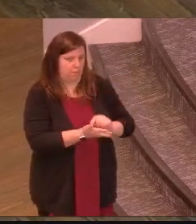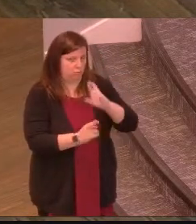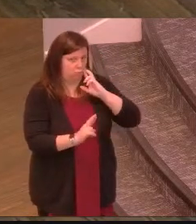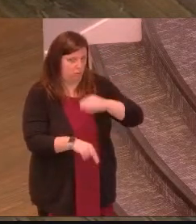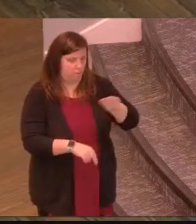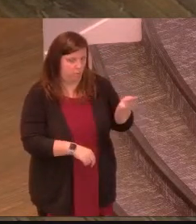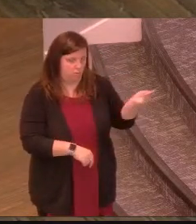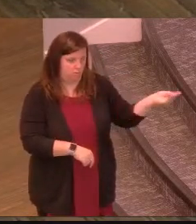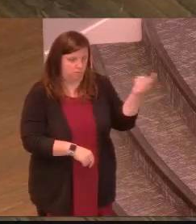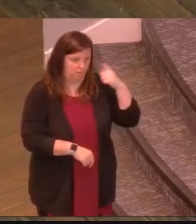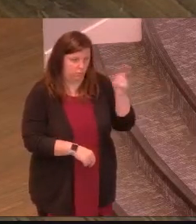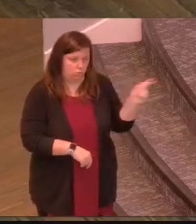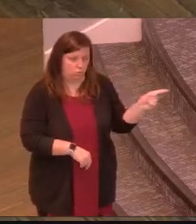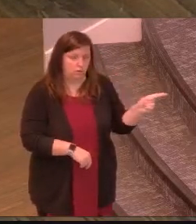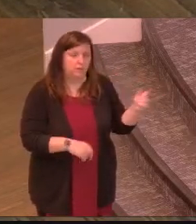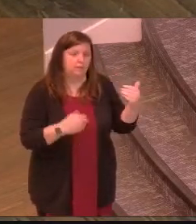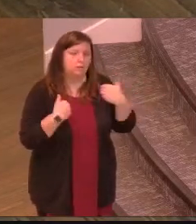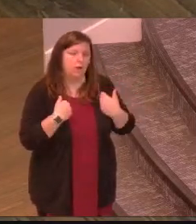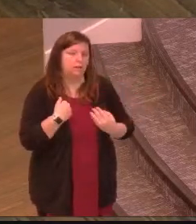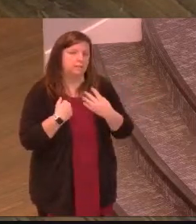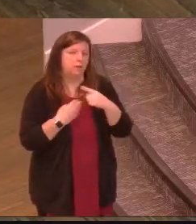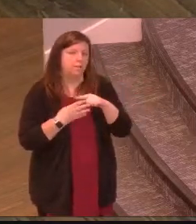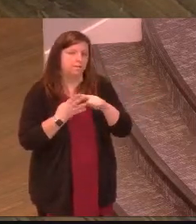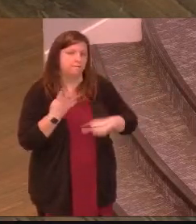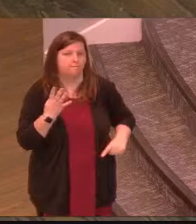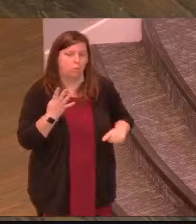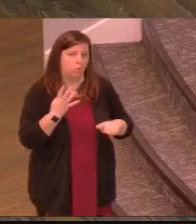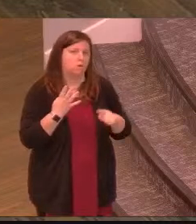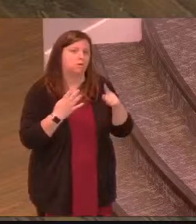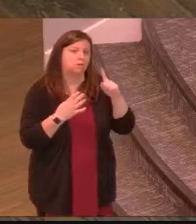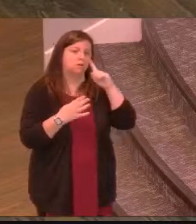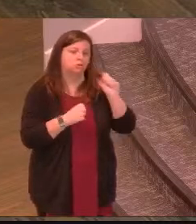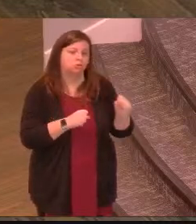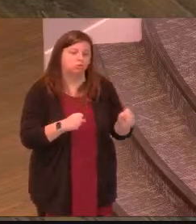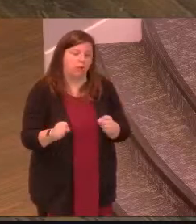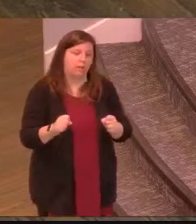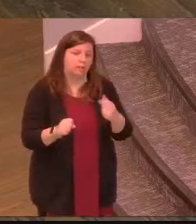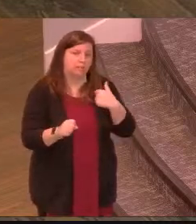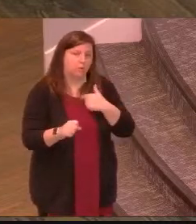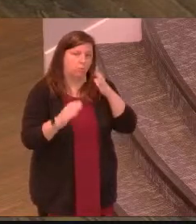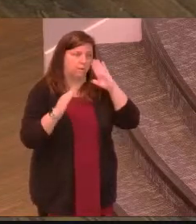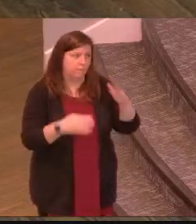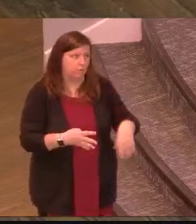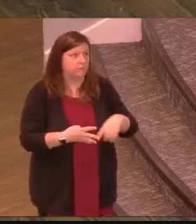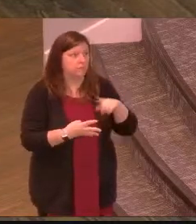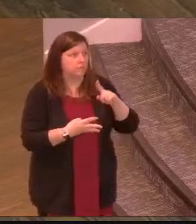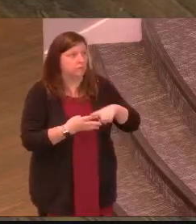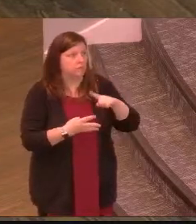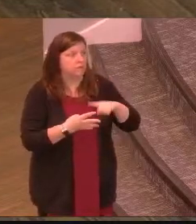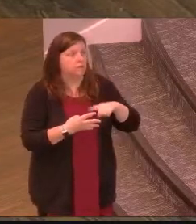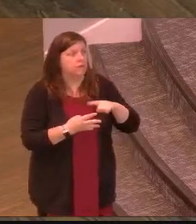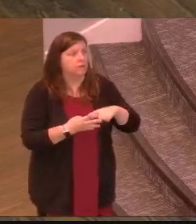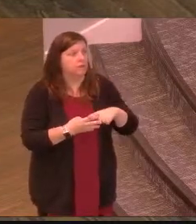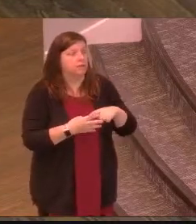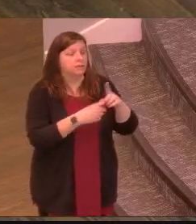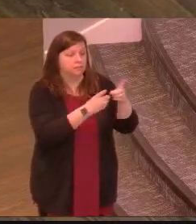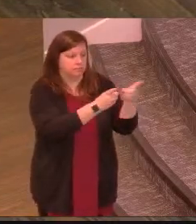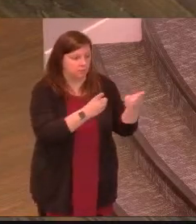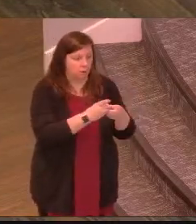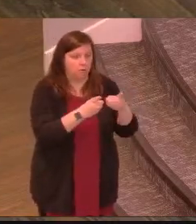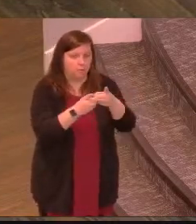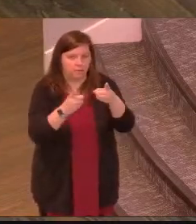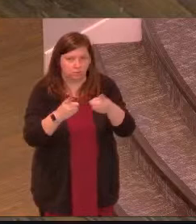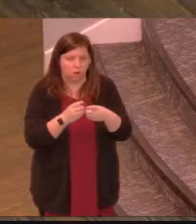has those 4 areas of focus or strategies: cross-department collaboration, school calendar, new teacher induction or